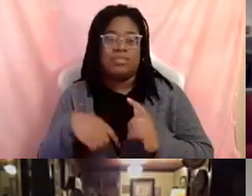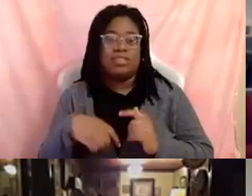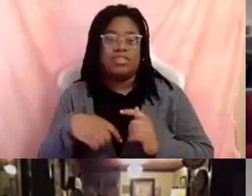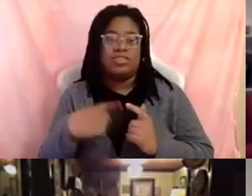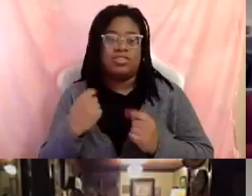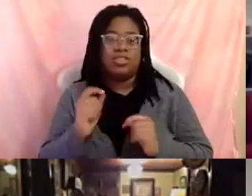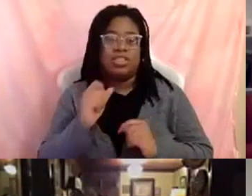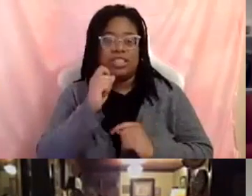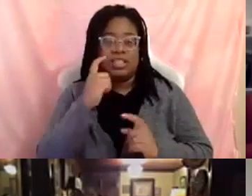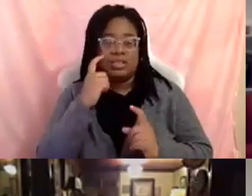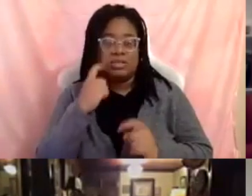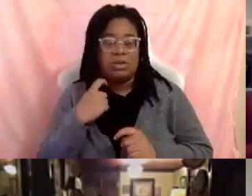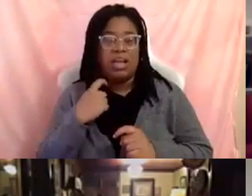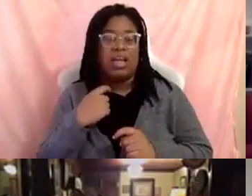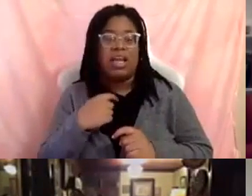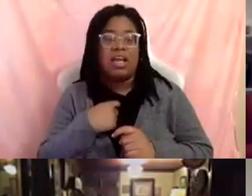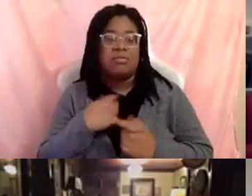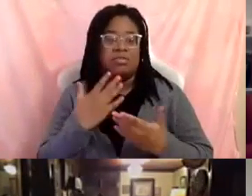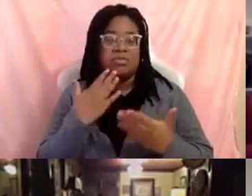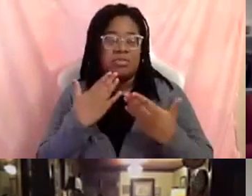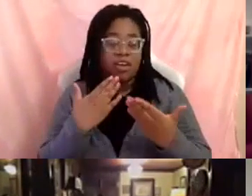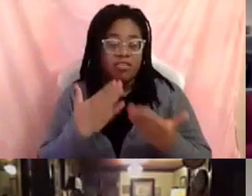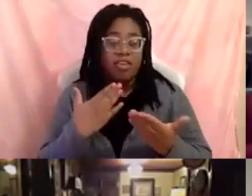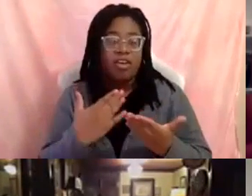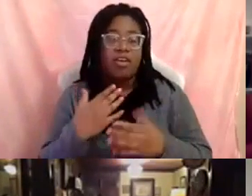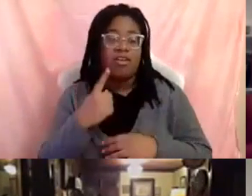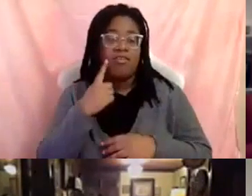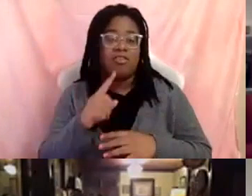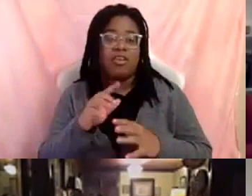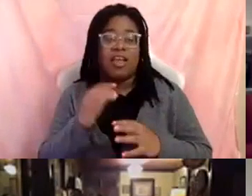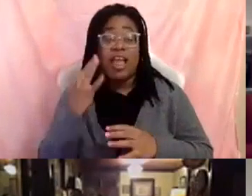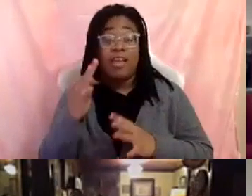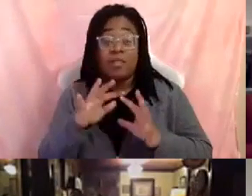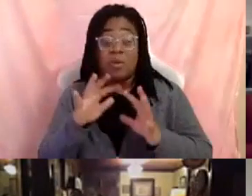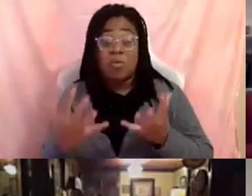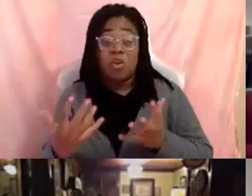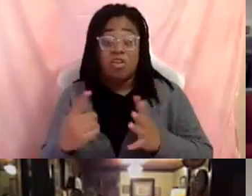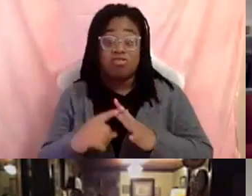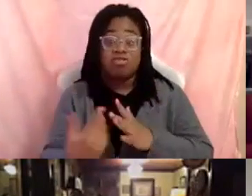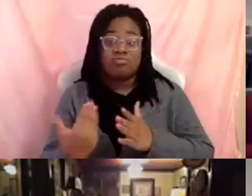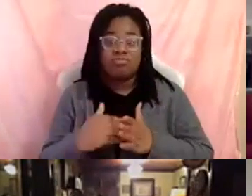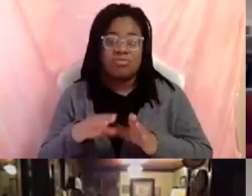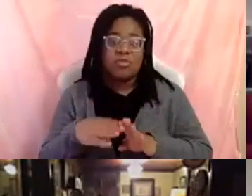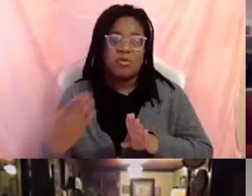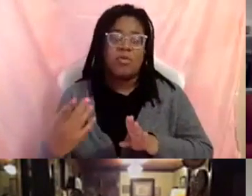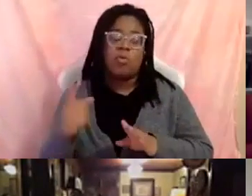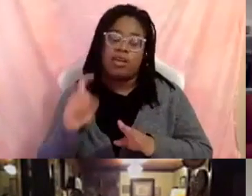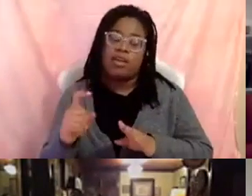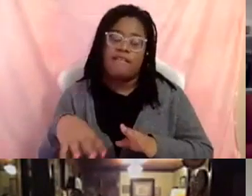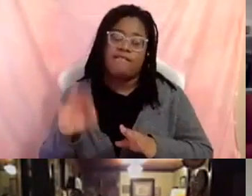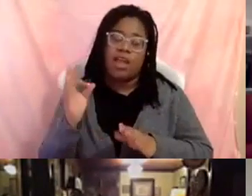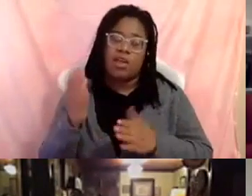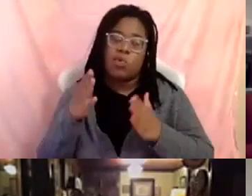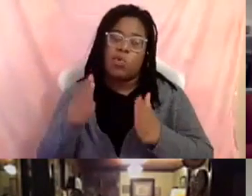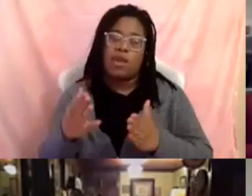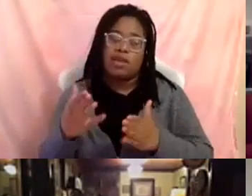so grateful for, you know, as the world reopens, y'all, we still need to find these ways of gathering, and it's incredible